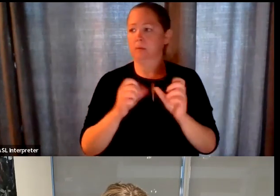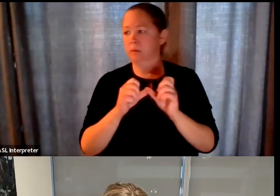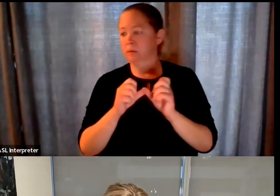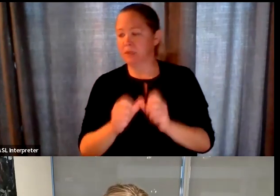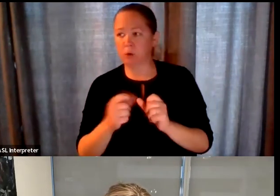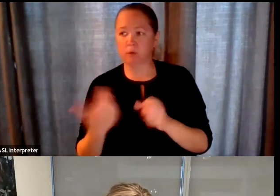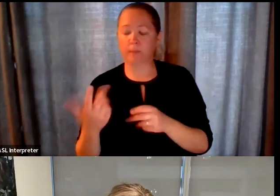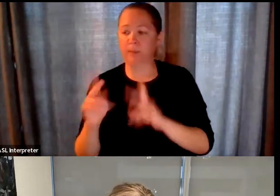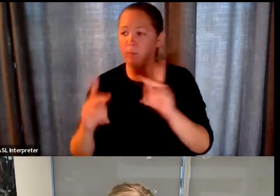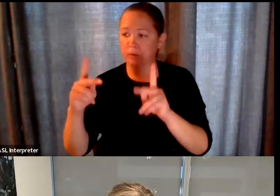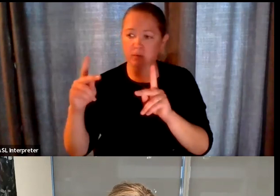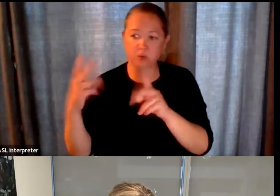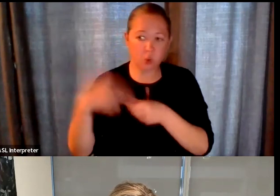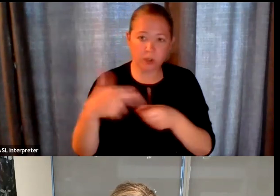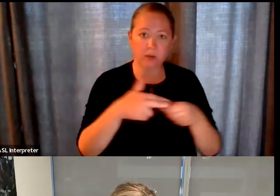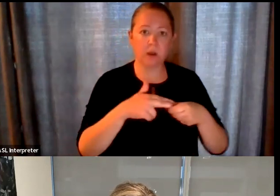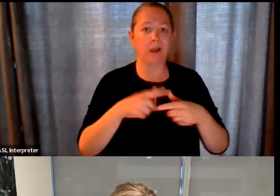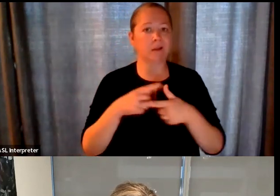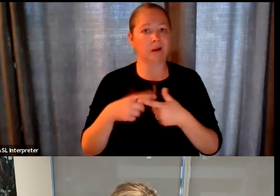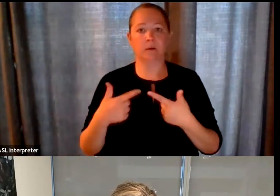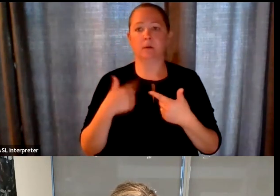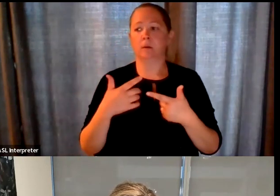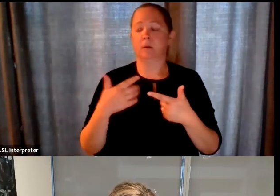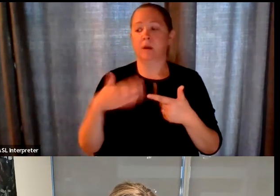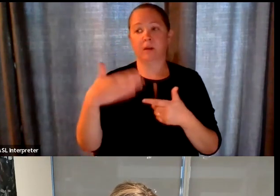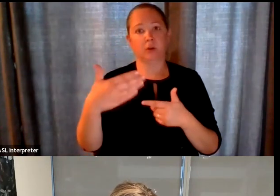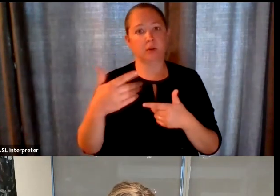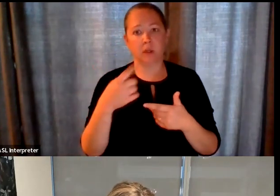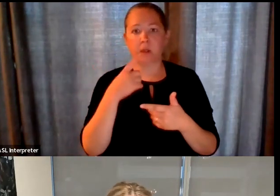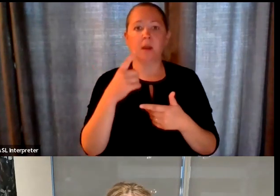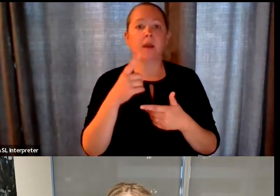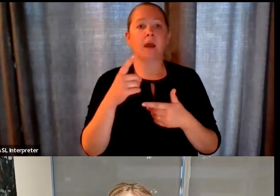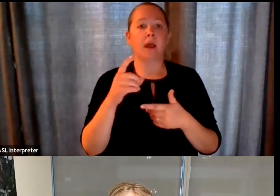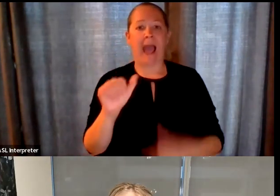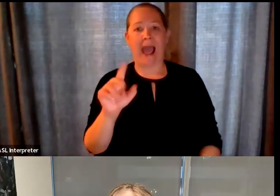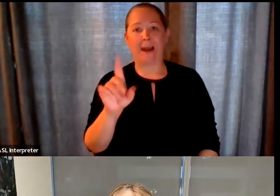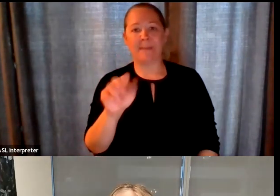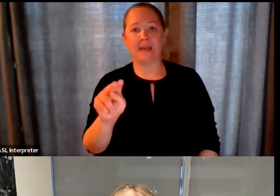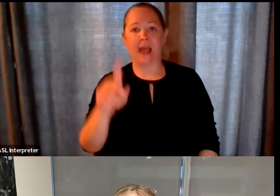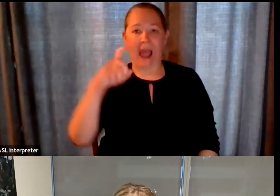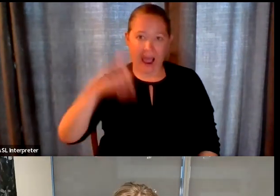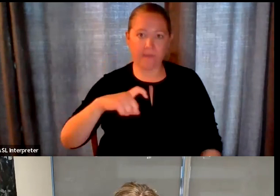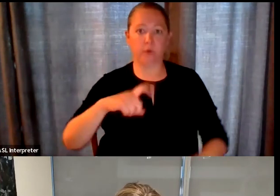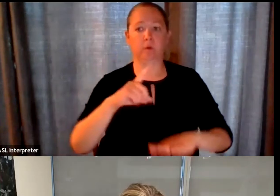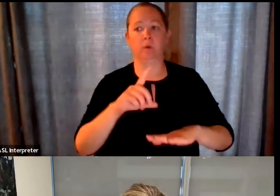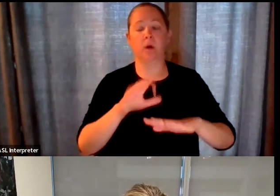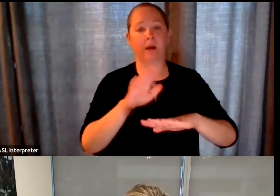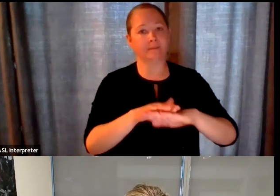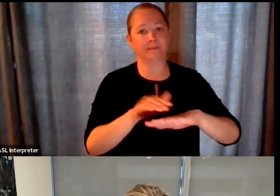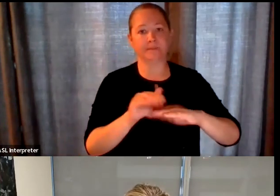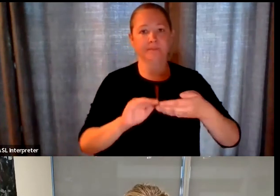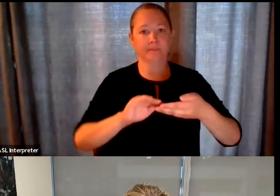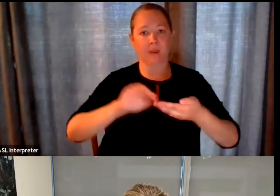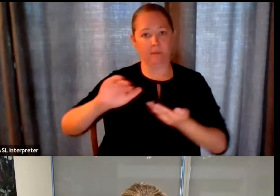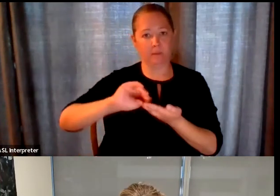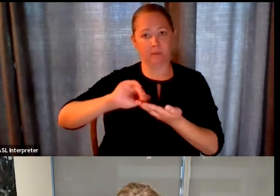officials, and eventually it reached a point where the district had to put him on paid administrative leave. After the district did that, students and families reached